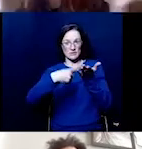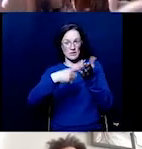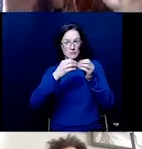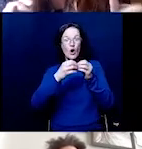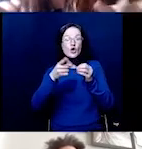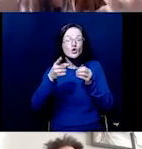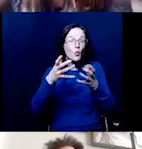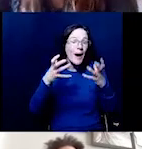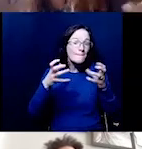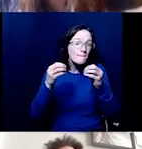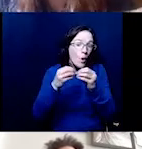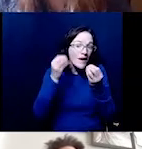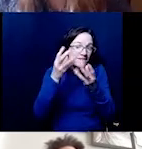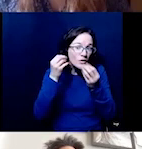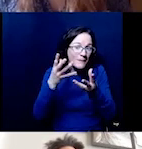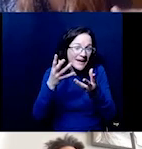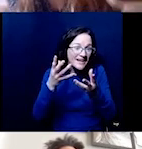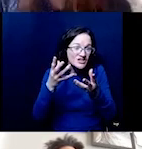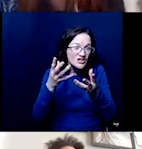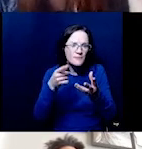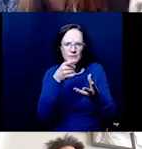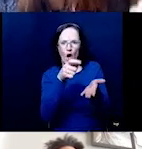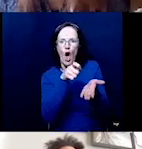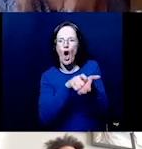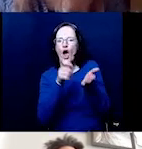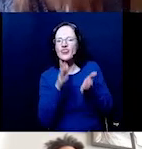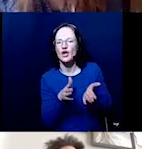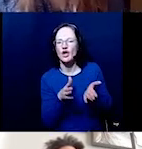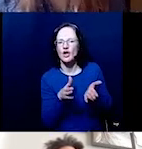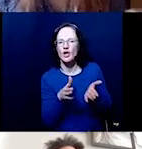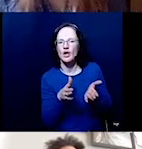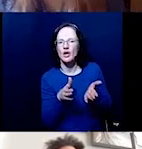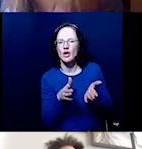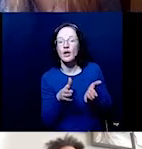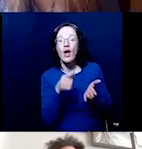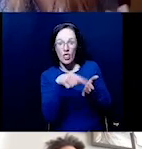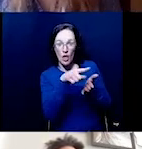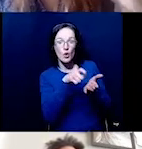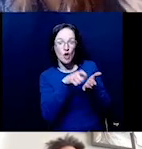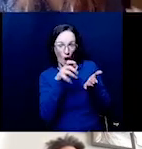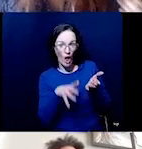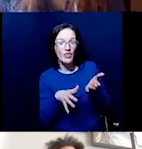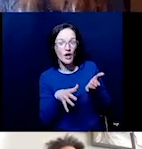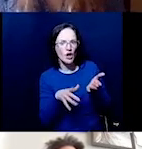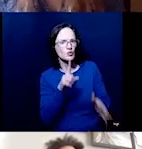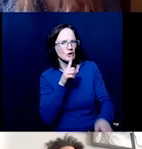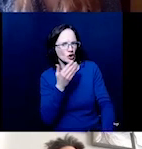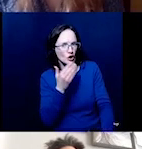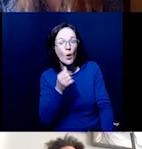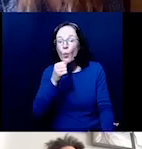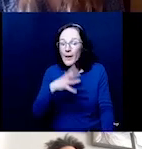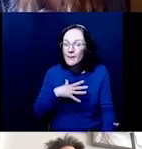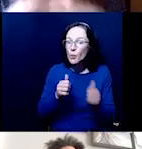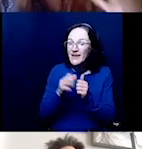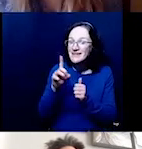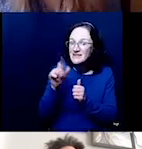about intersectionality, you could look at these authors, because I'm very good with intersectionality when it comes to women with disabilities, but I want you